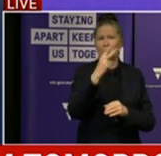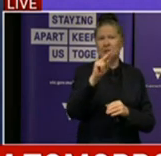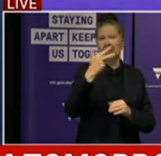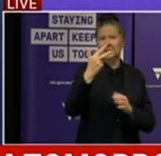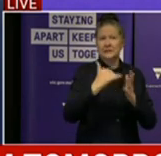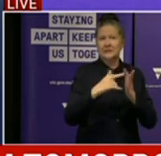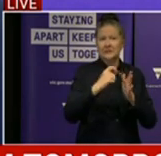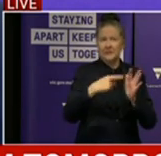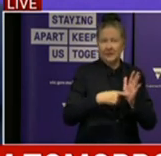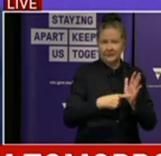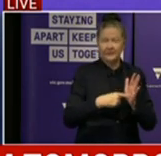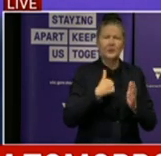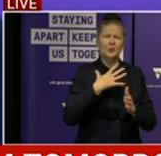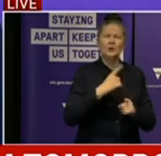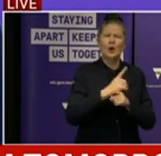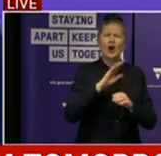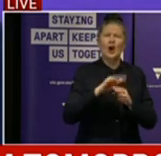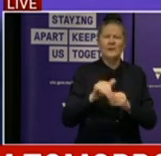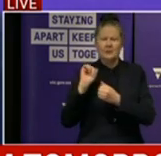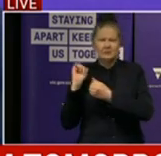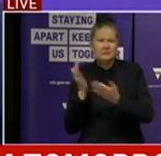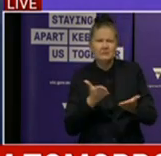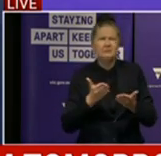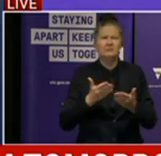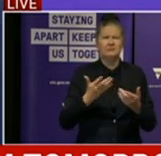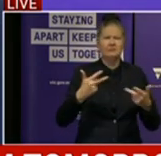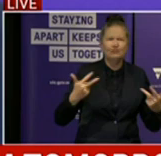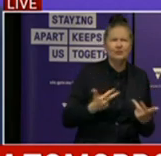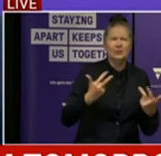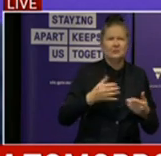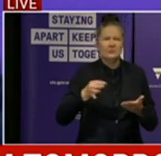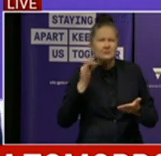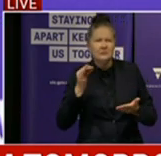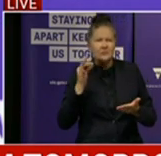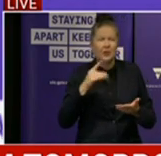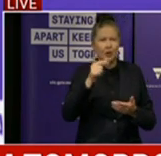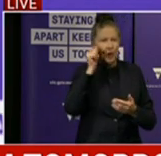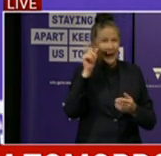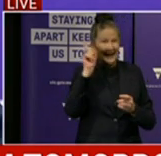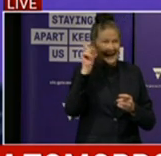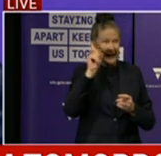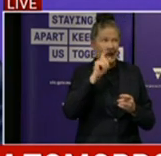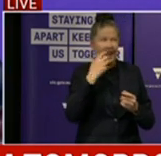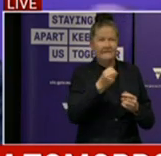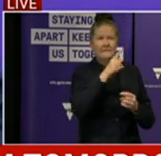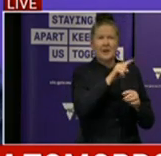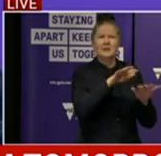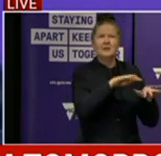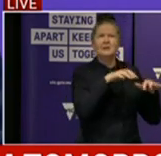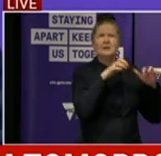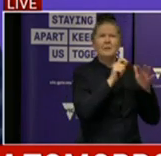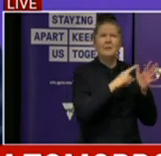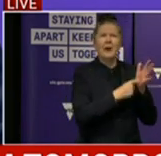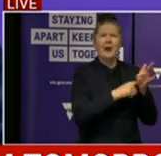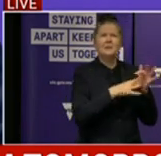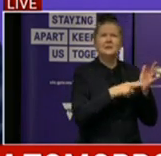just for a moment before we go to questions. You would appreciate with the Upper House of Parliament sitting, Jenny has a time commitment, so we'll go straight to questions